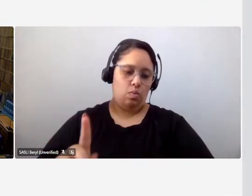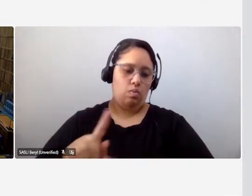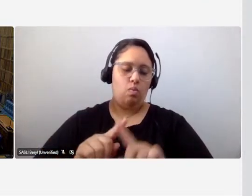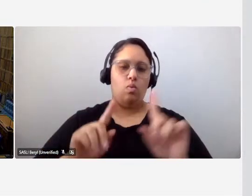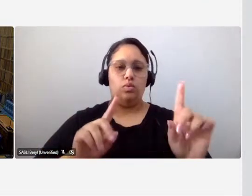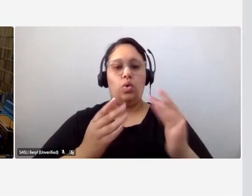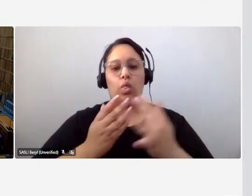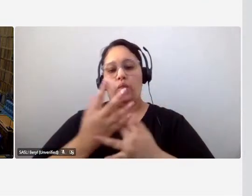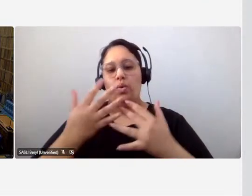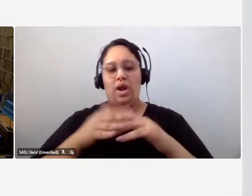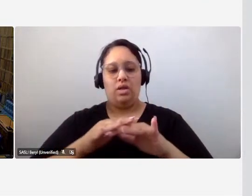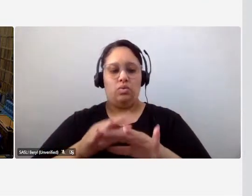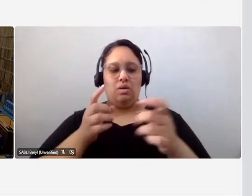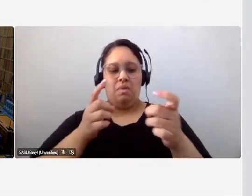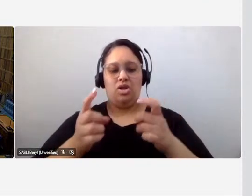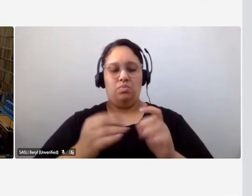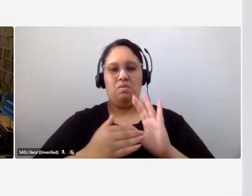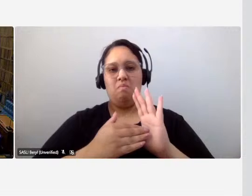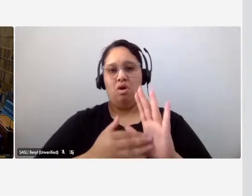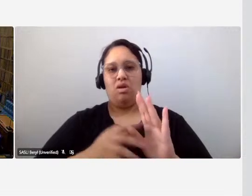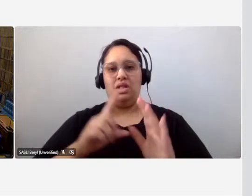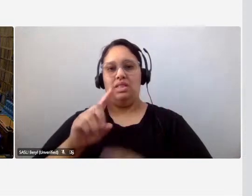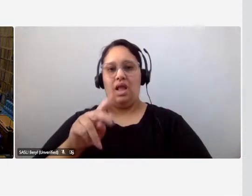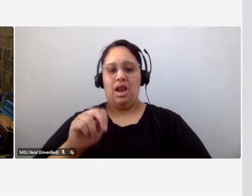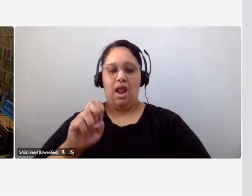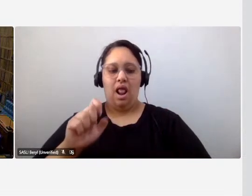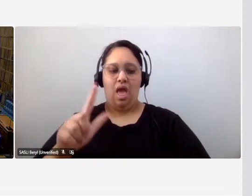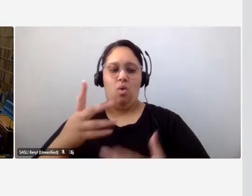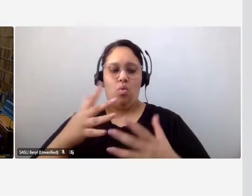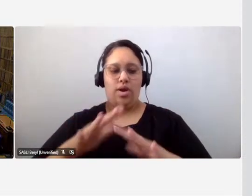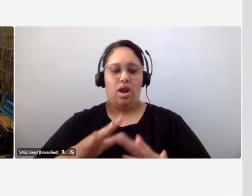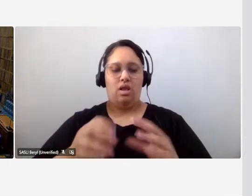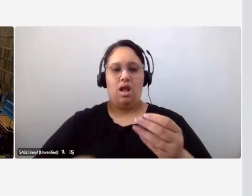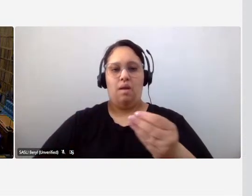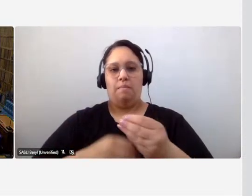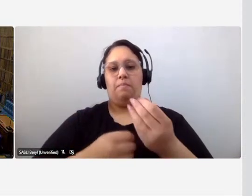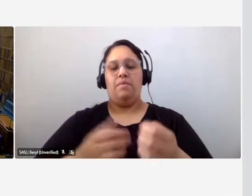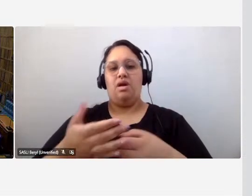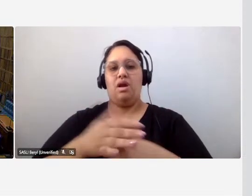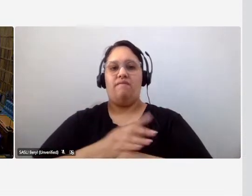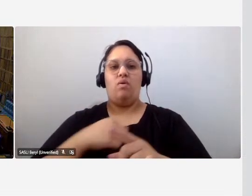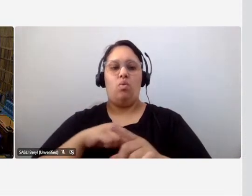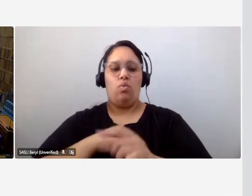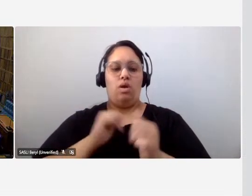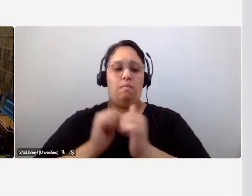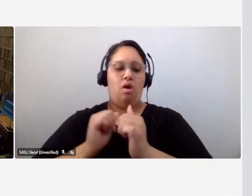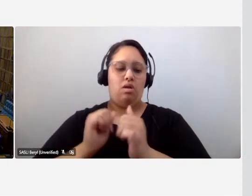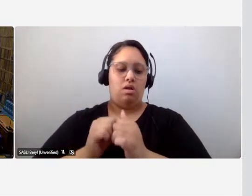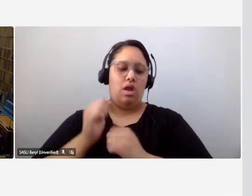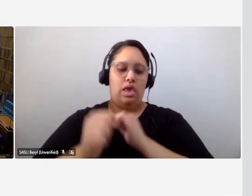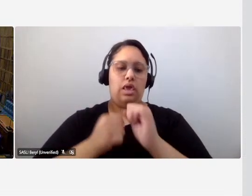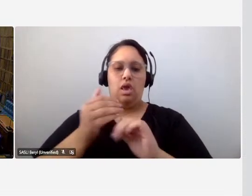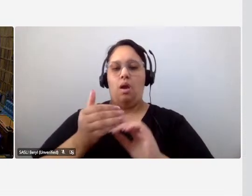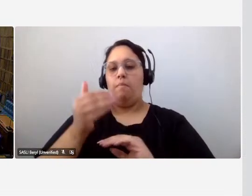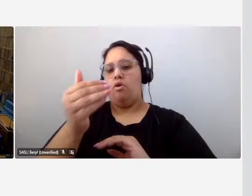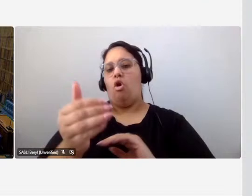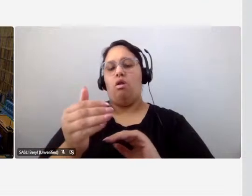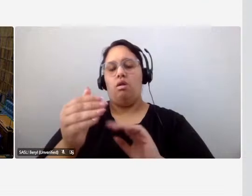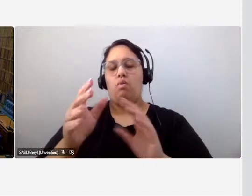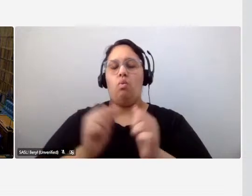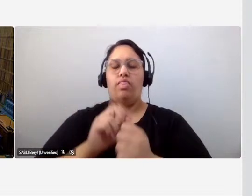through the network management model that Danielle has already spoken about. And just to say that we have partnered in Year Beyond with